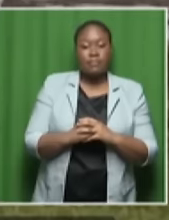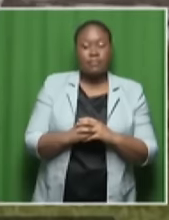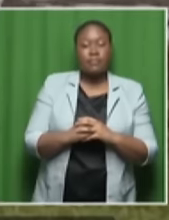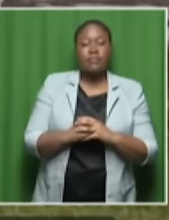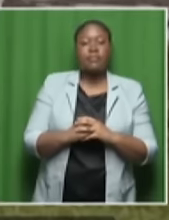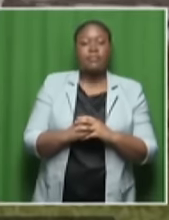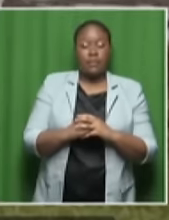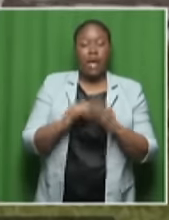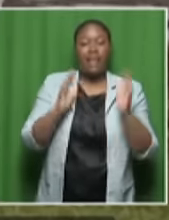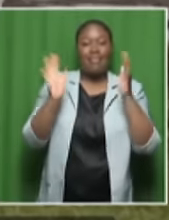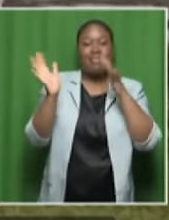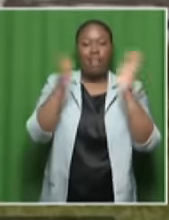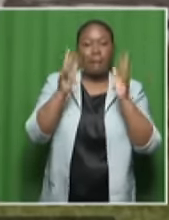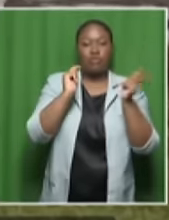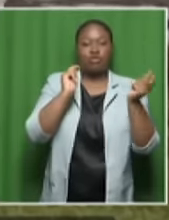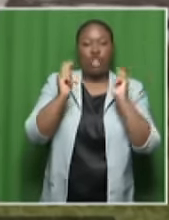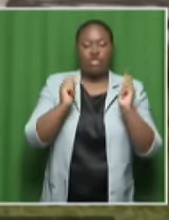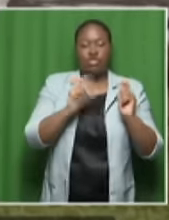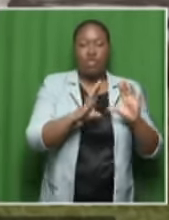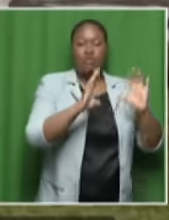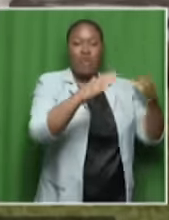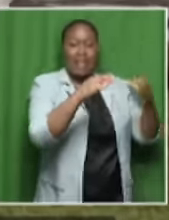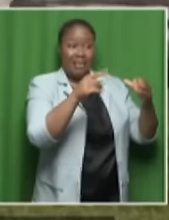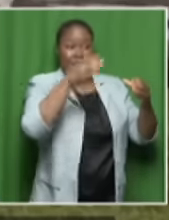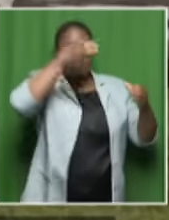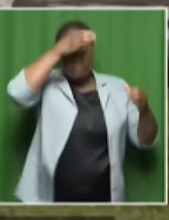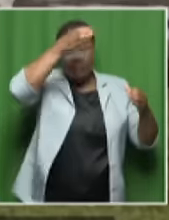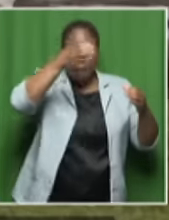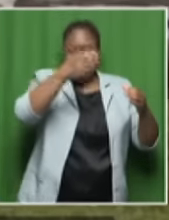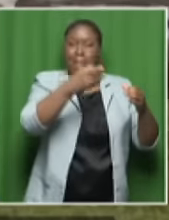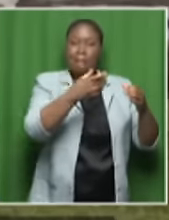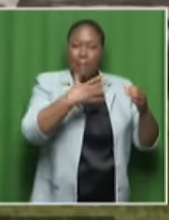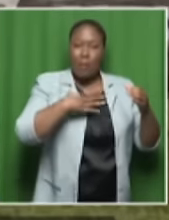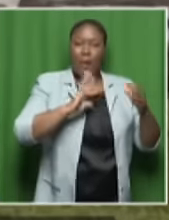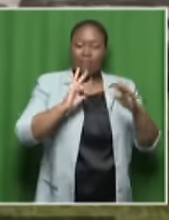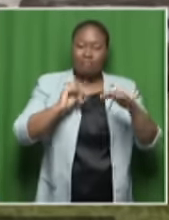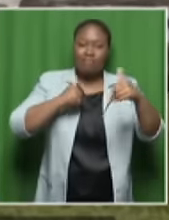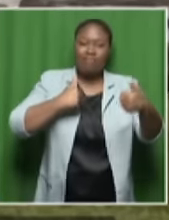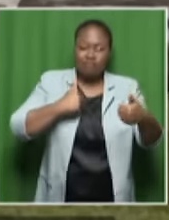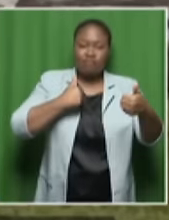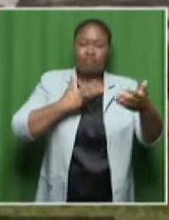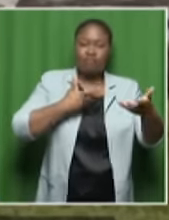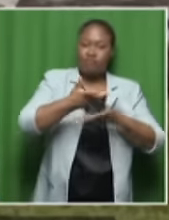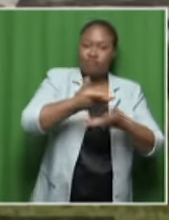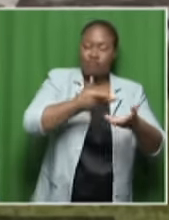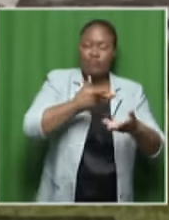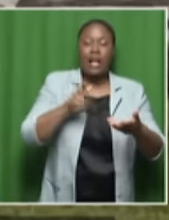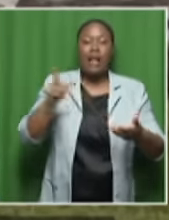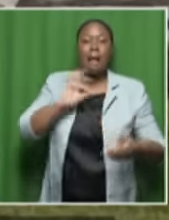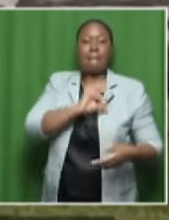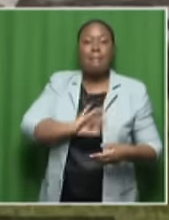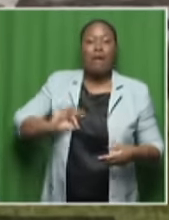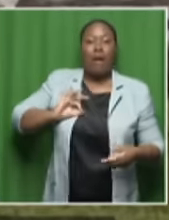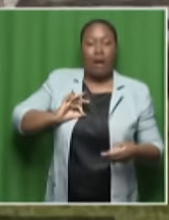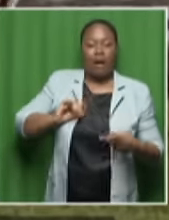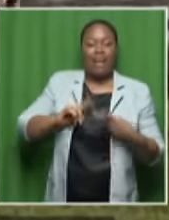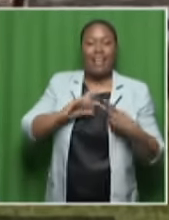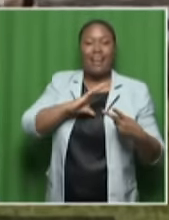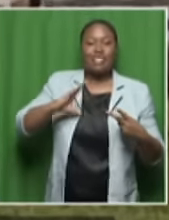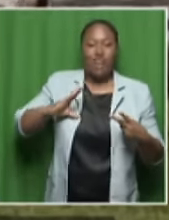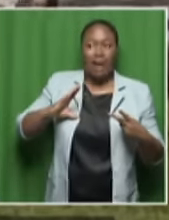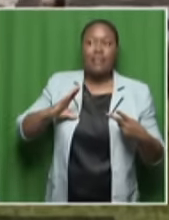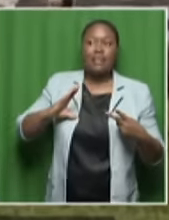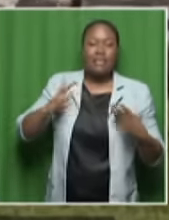in climate change thinking in our planning. I've just touched on with the mayor and the Overstrand councillors